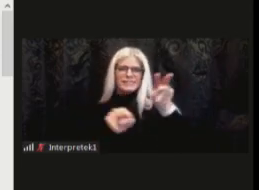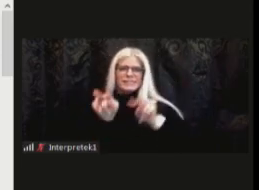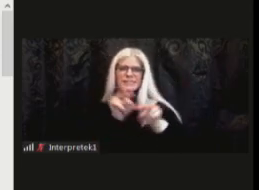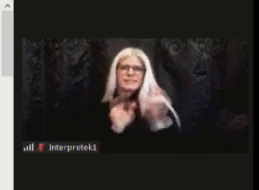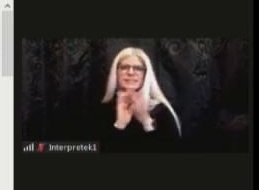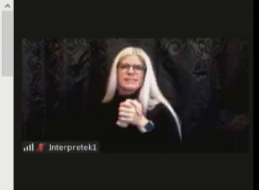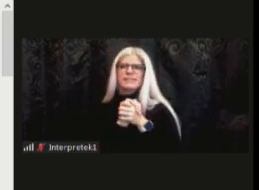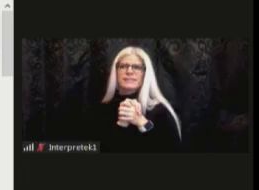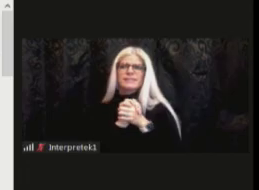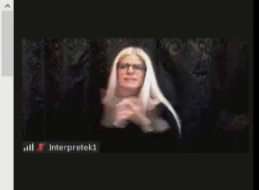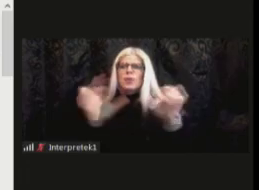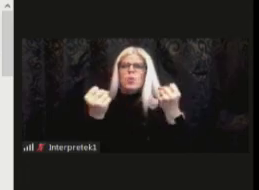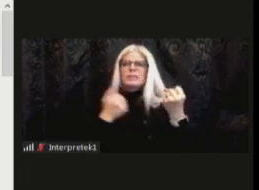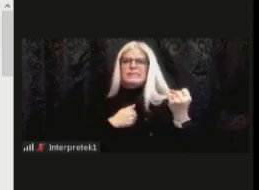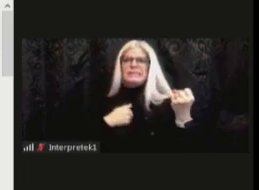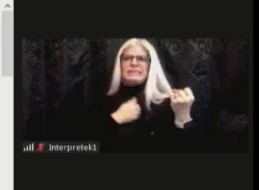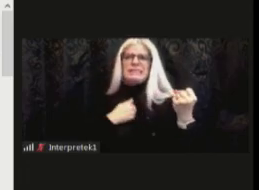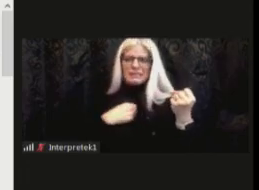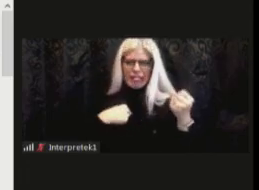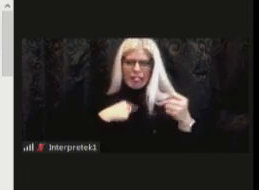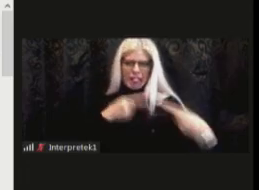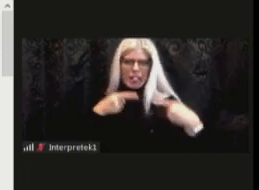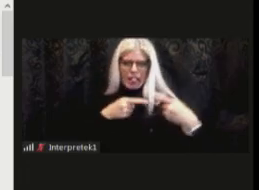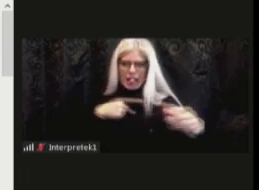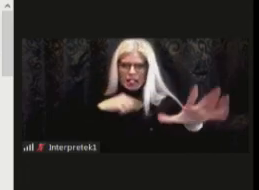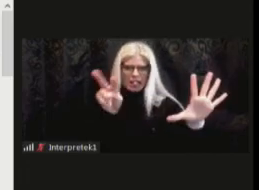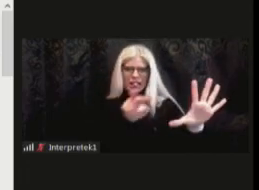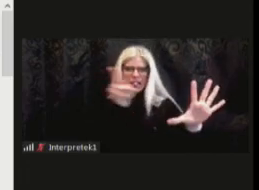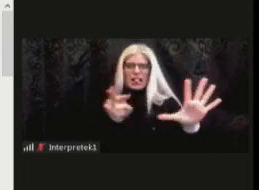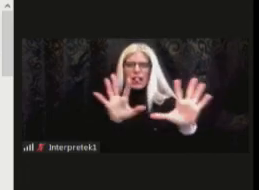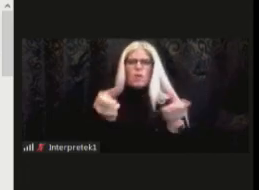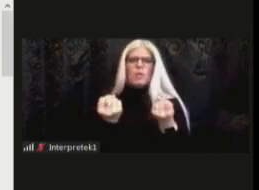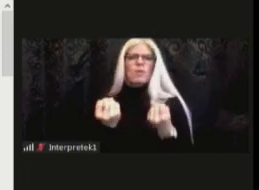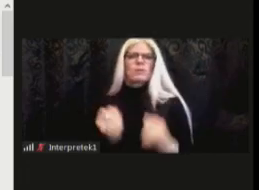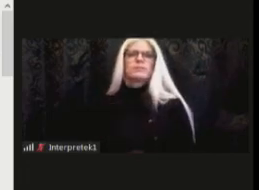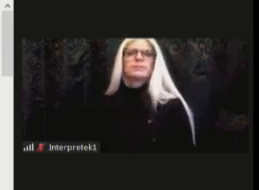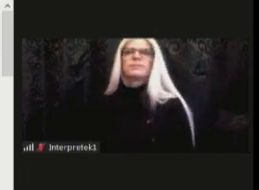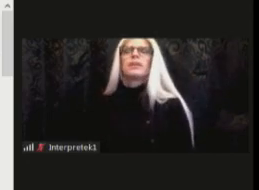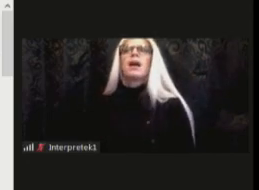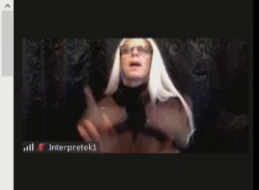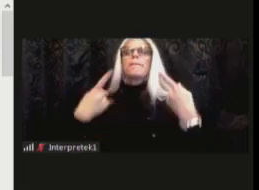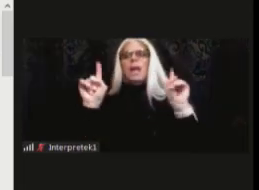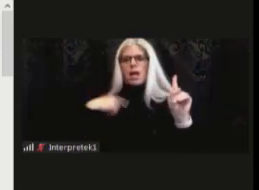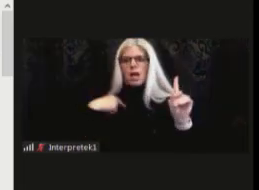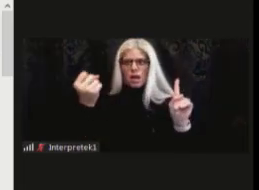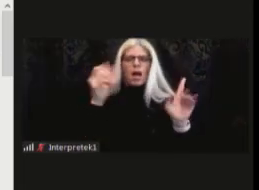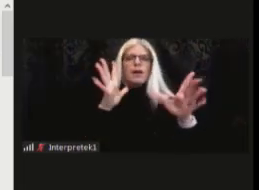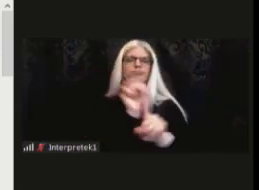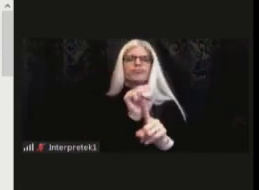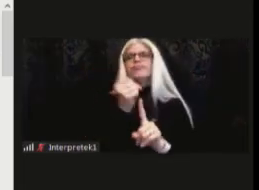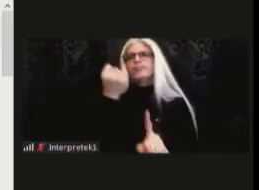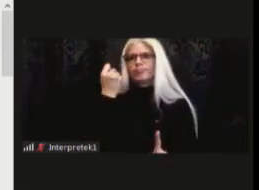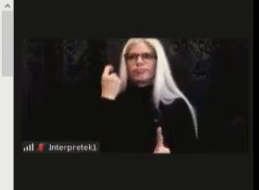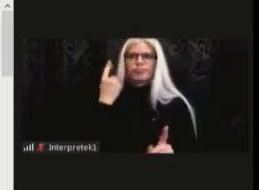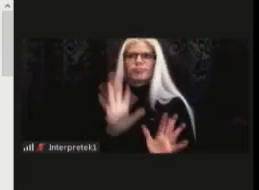Sorry, having some technical difficulties. There we go. So the